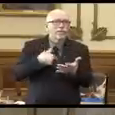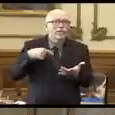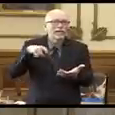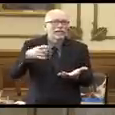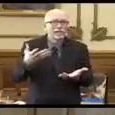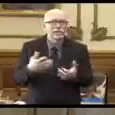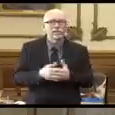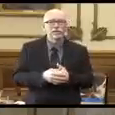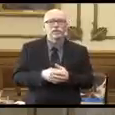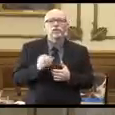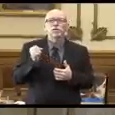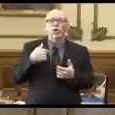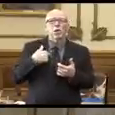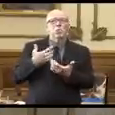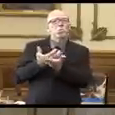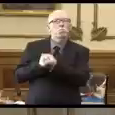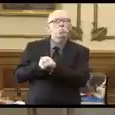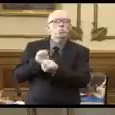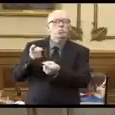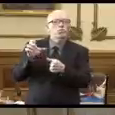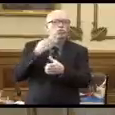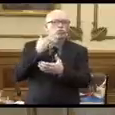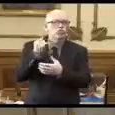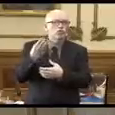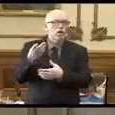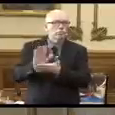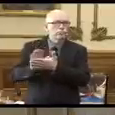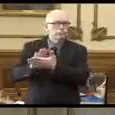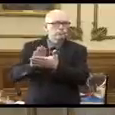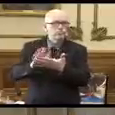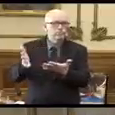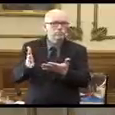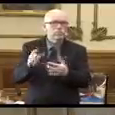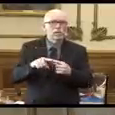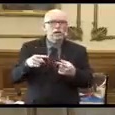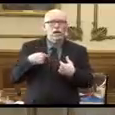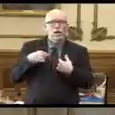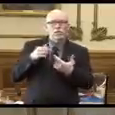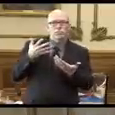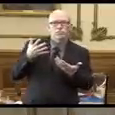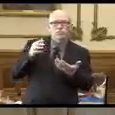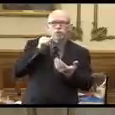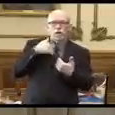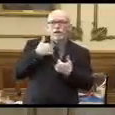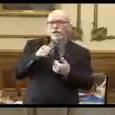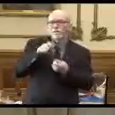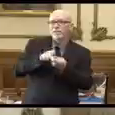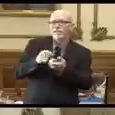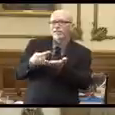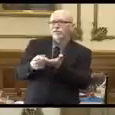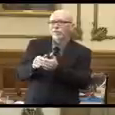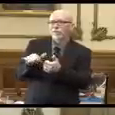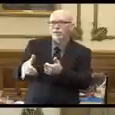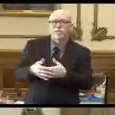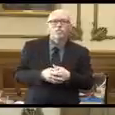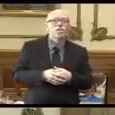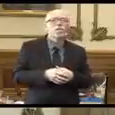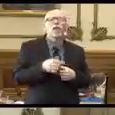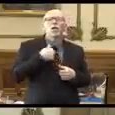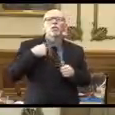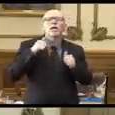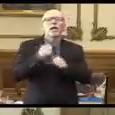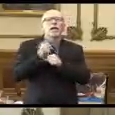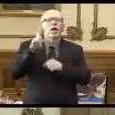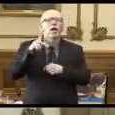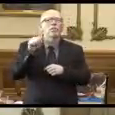So I have confidence that they're doing a good job with that, but I have not had a specific discussion about that. Yeah, we can get a report, an